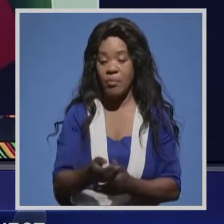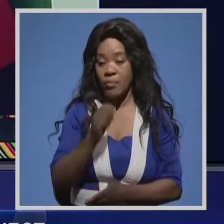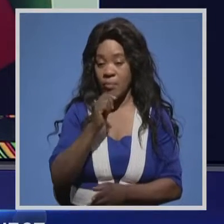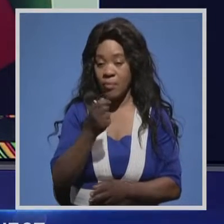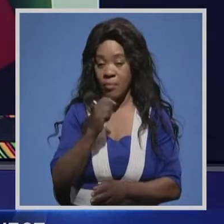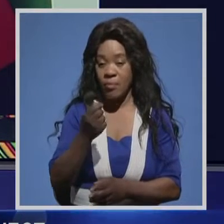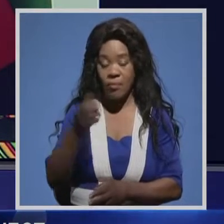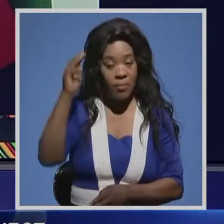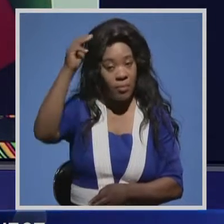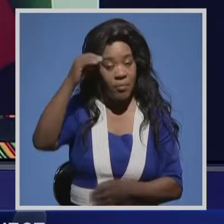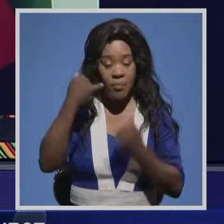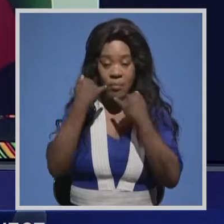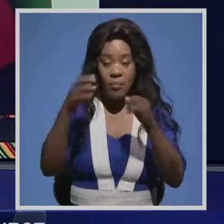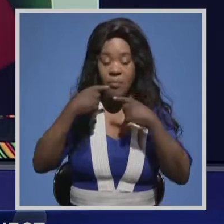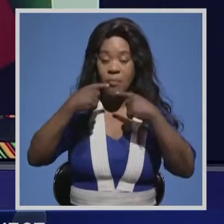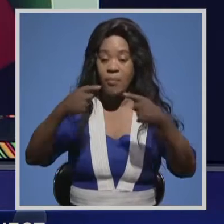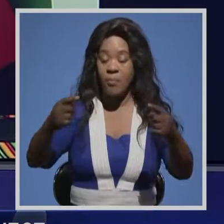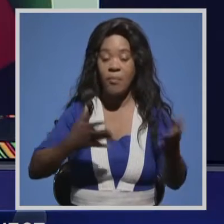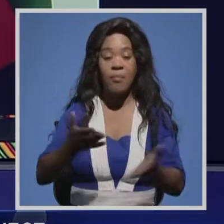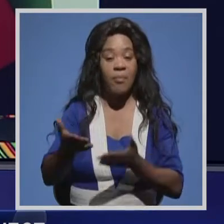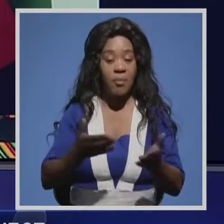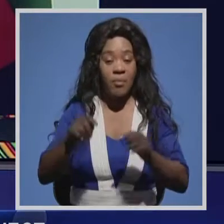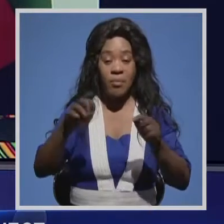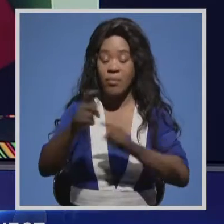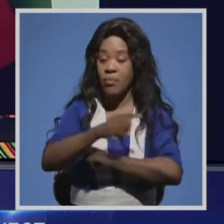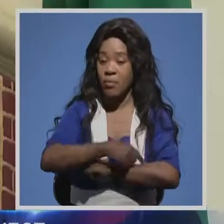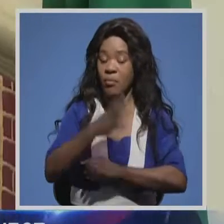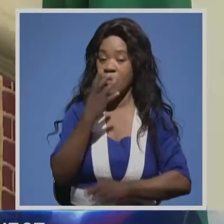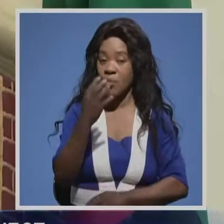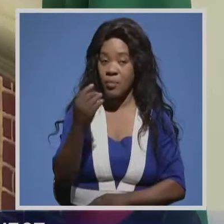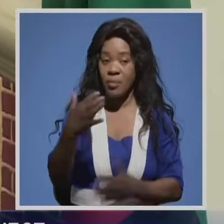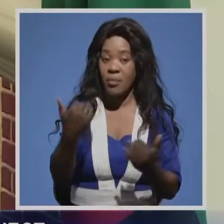at the Ministry of Information and Broadcasting Services today. Here's a report.